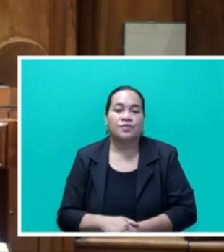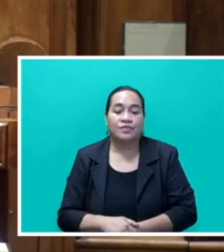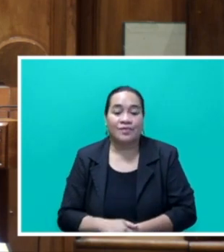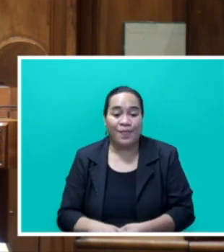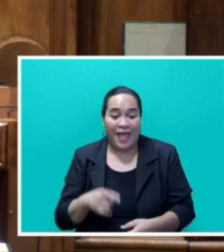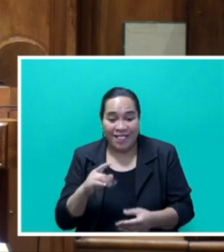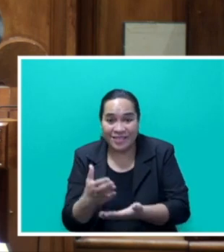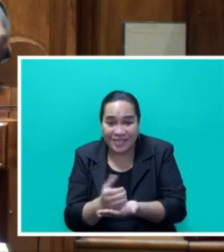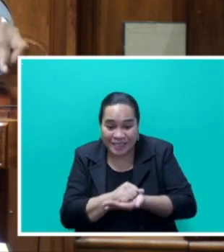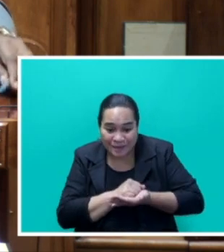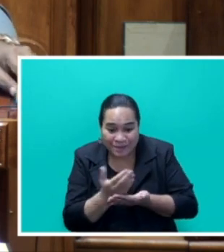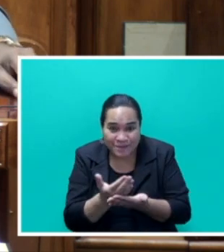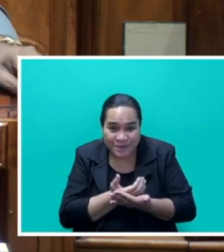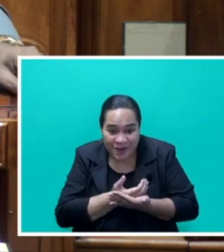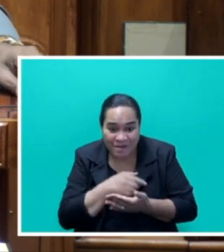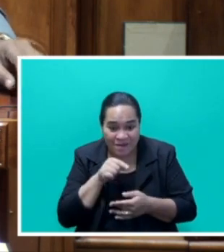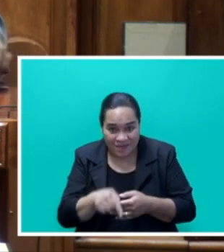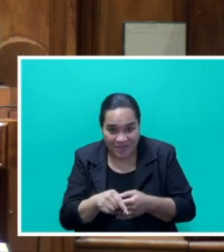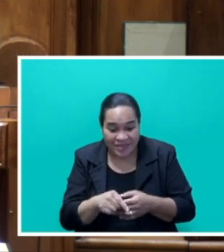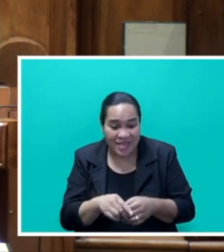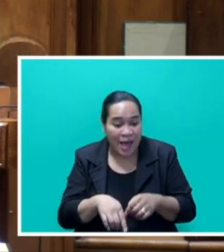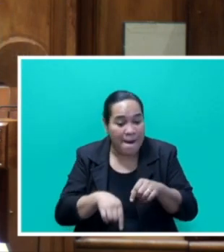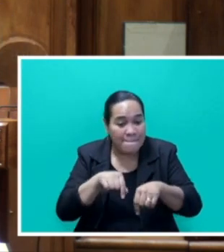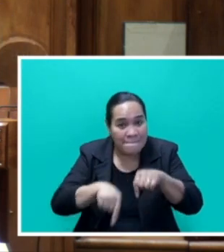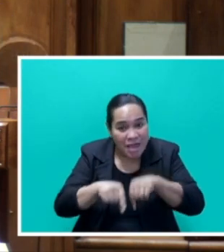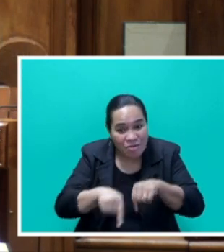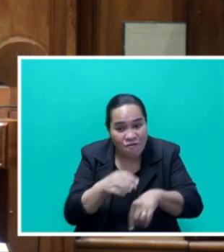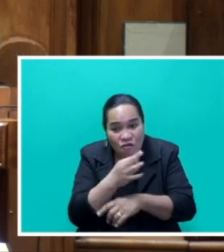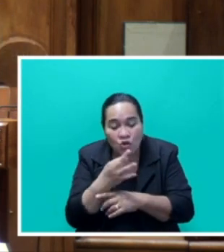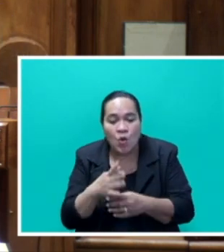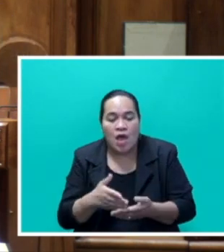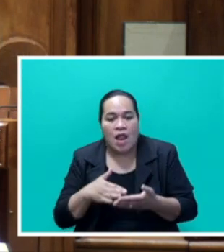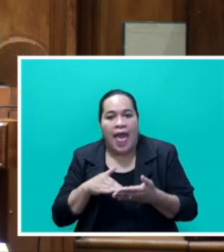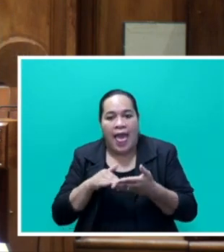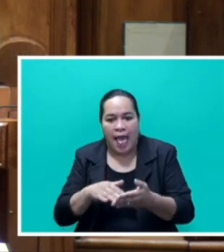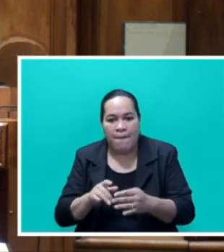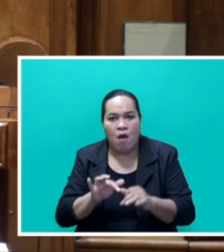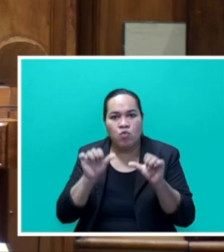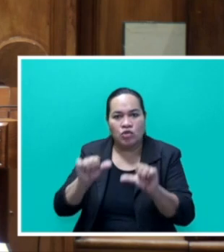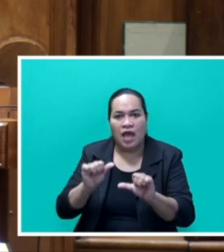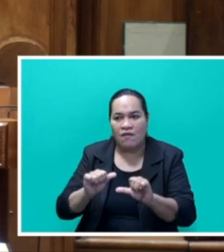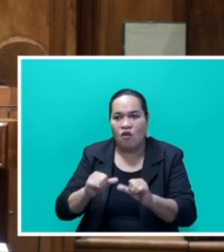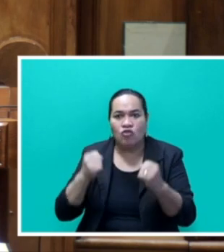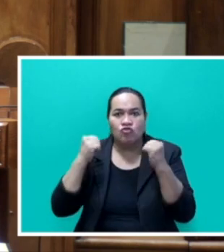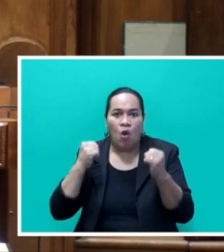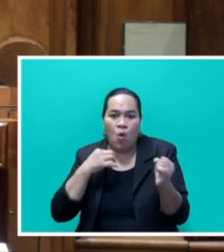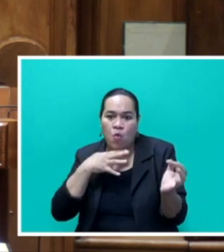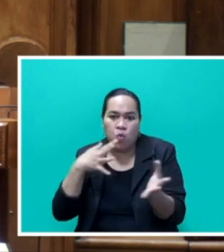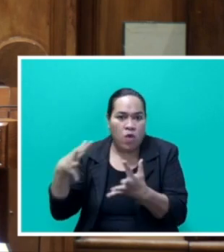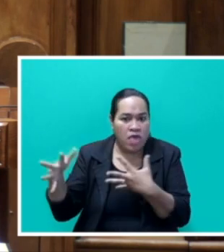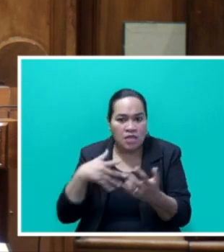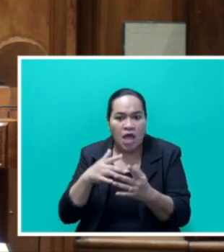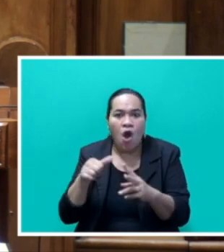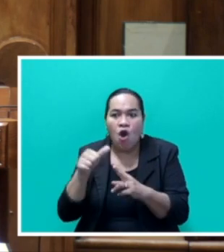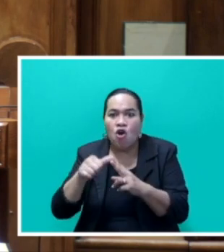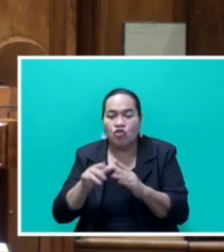conservation of mangrove forests will provide natural barriers to strong winds and waves and the risks associated with climate